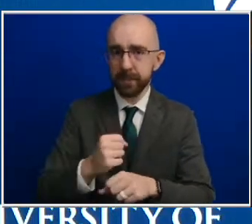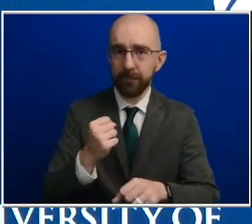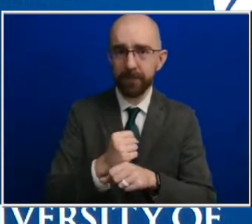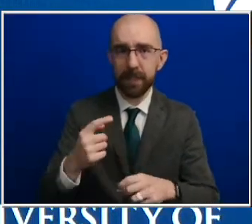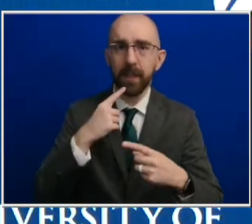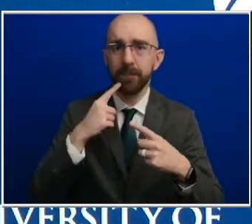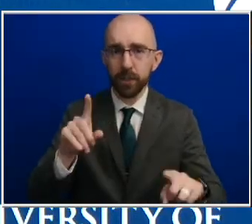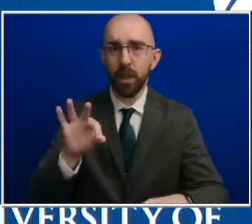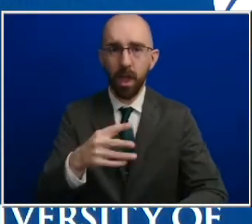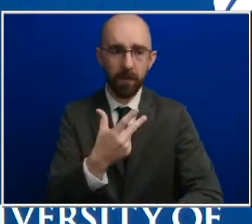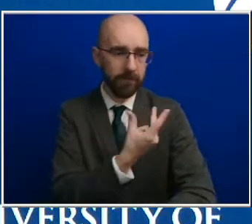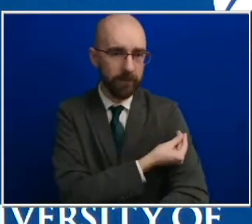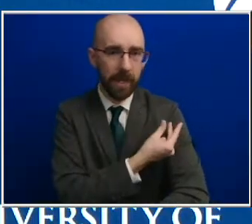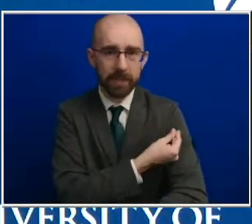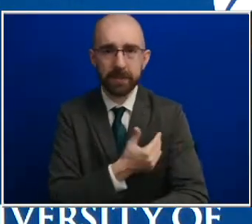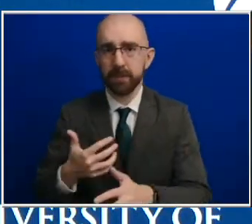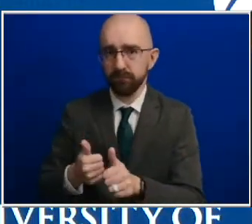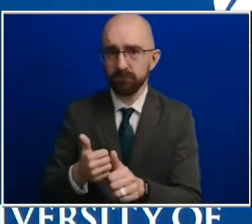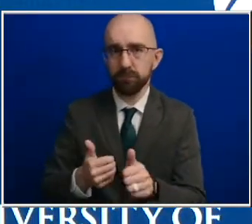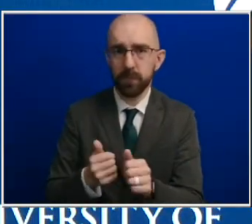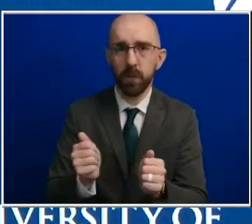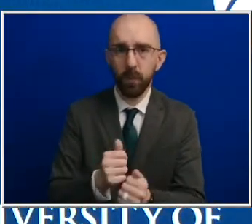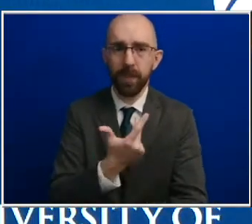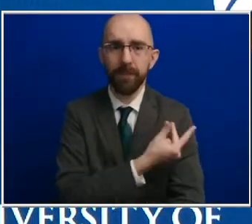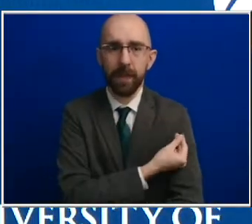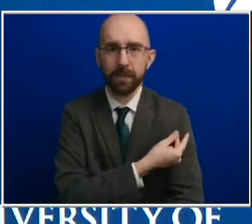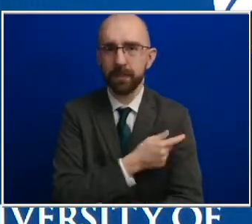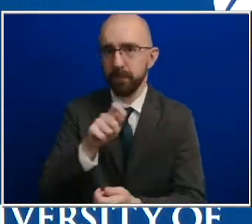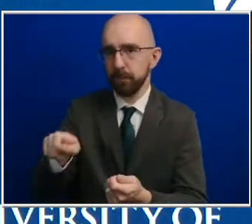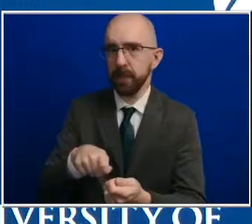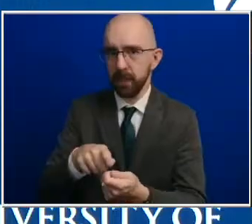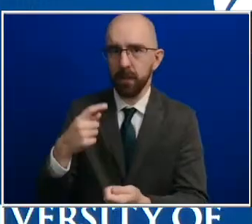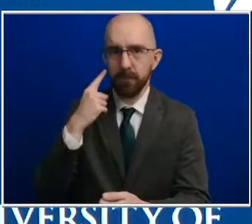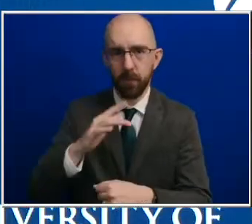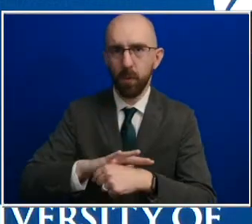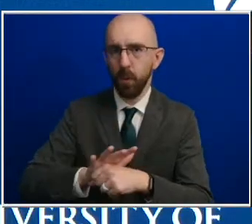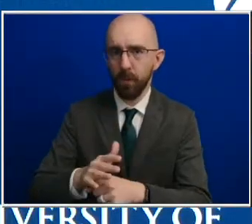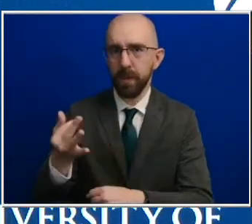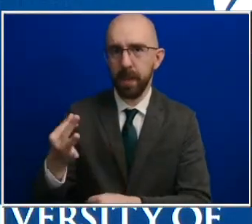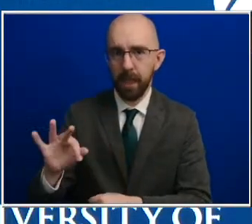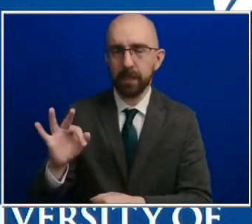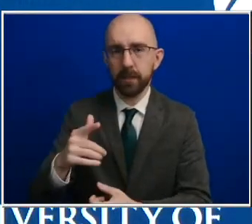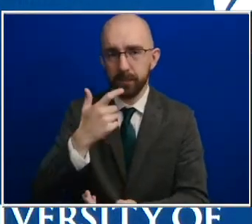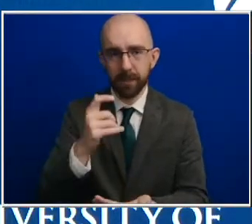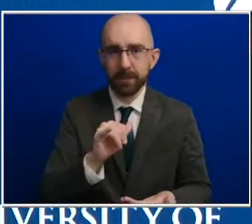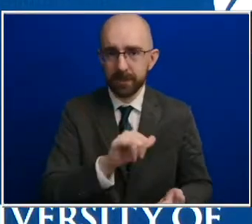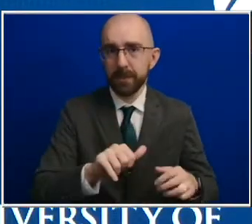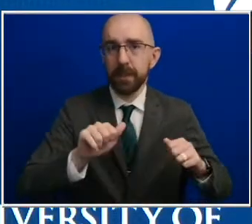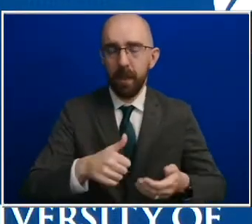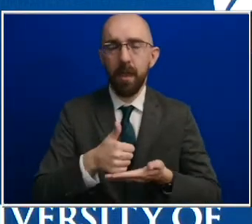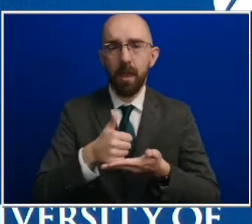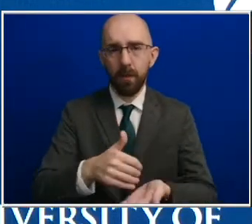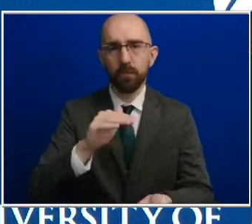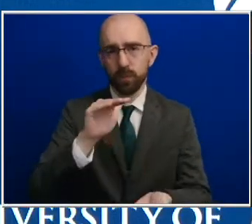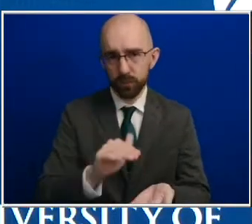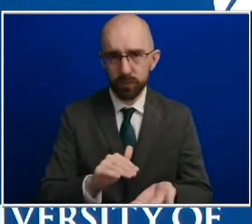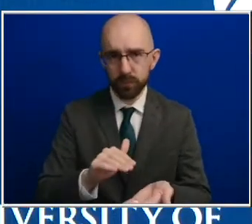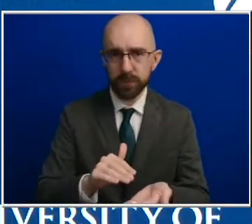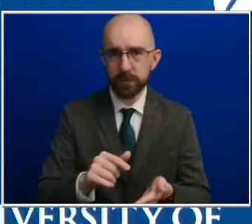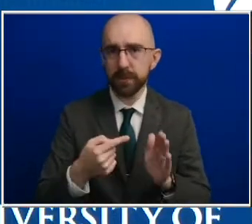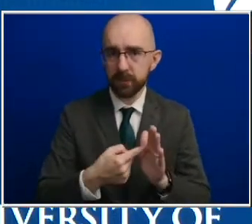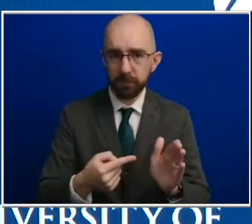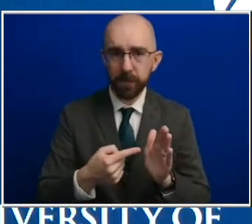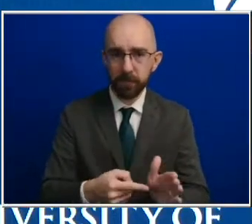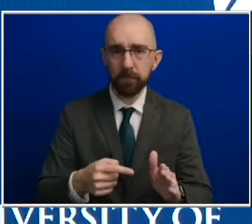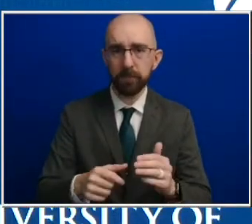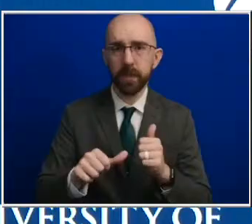and staying up to date with vaccine, particularly for COVID-19, because this can help reduce symptoms, duration of